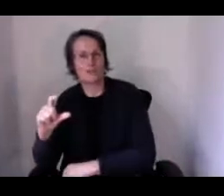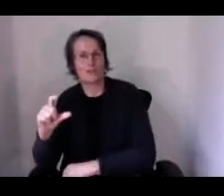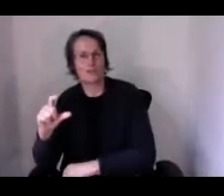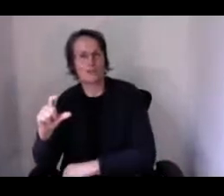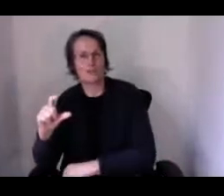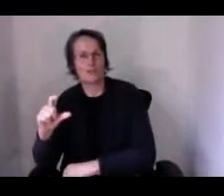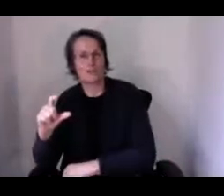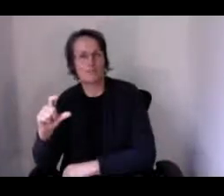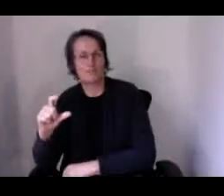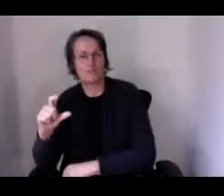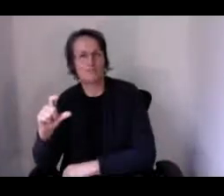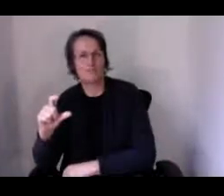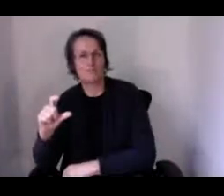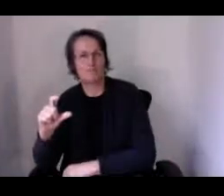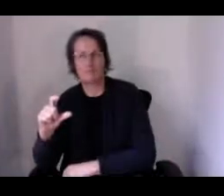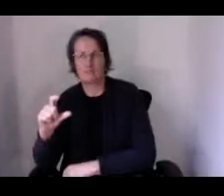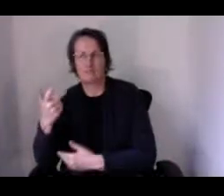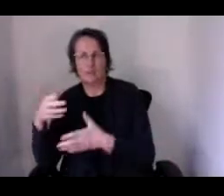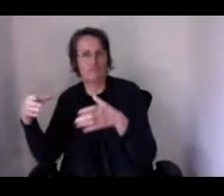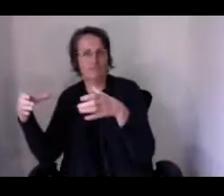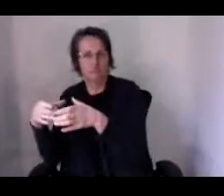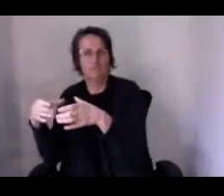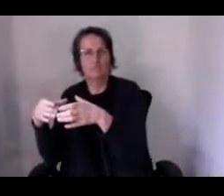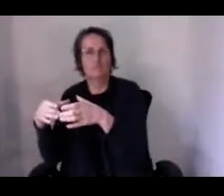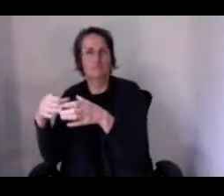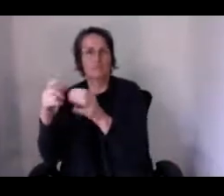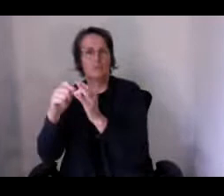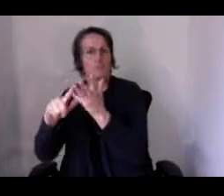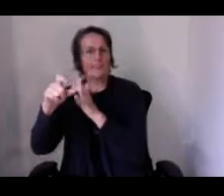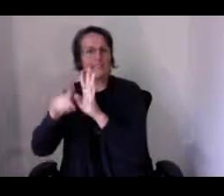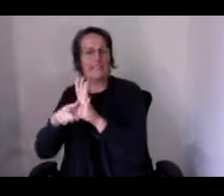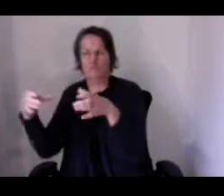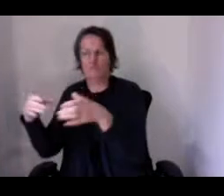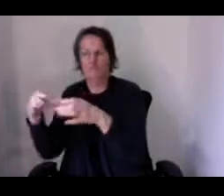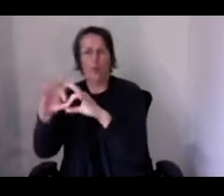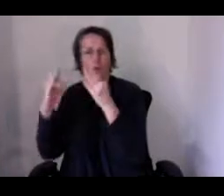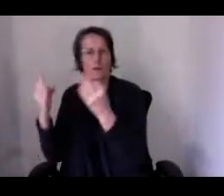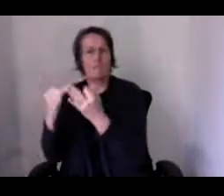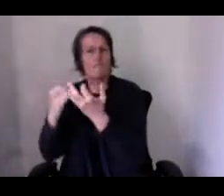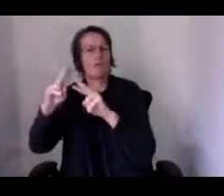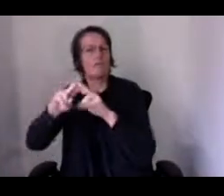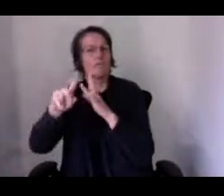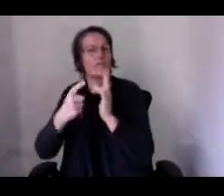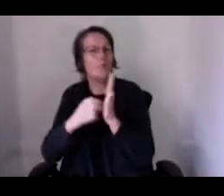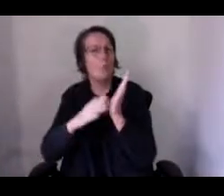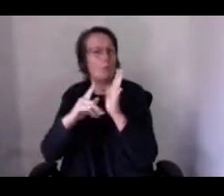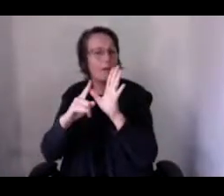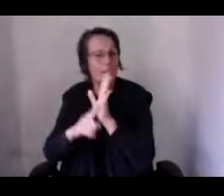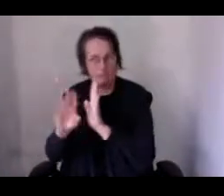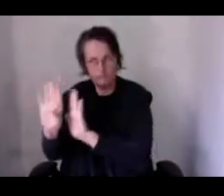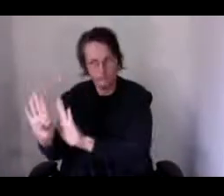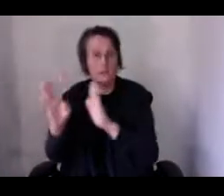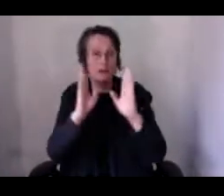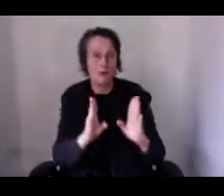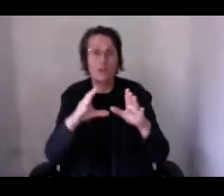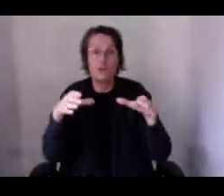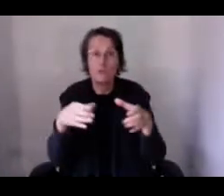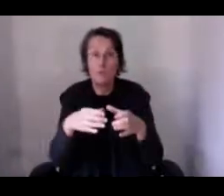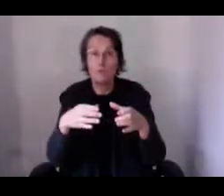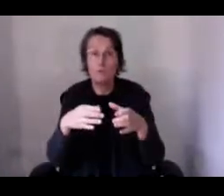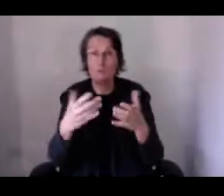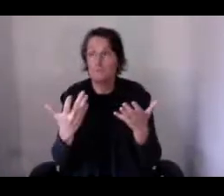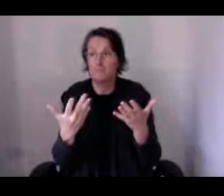body, if you like. So it has a formalised structure, whereas a group can be a group of